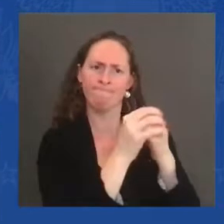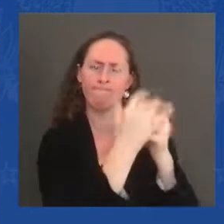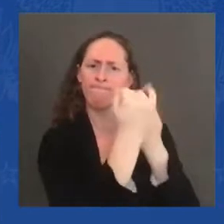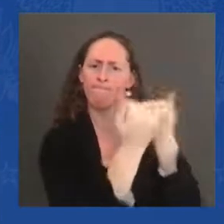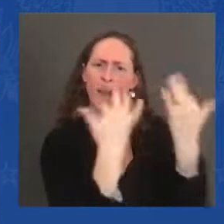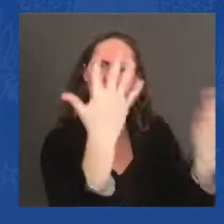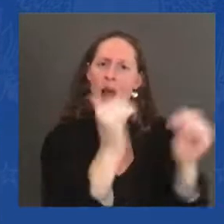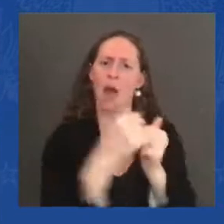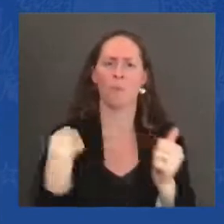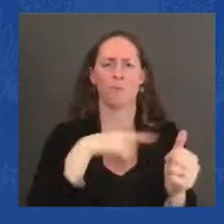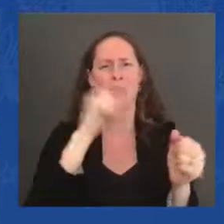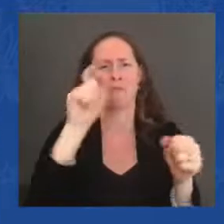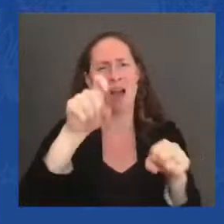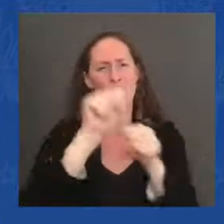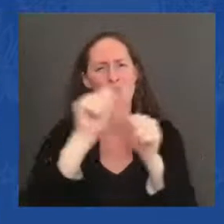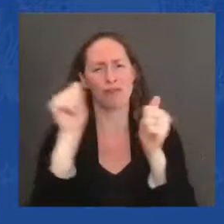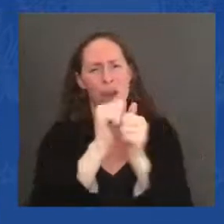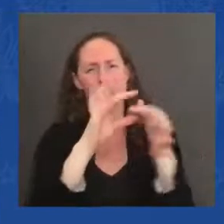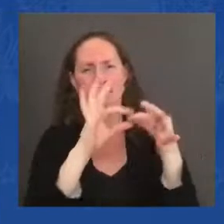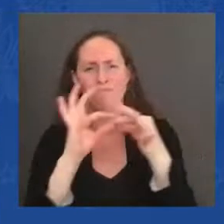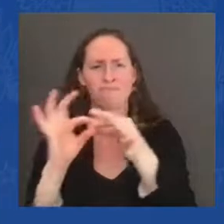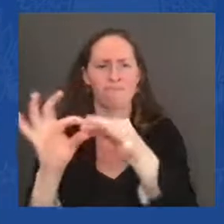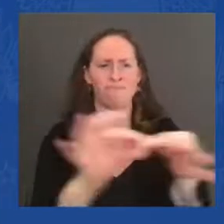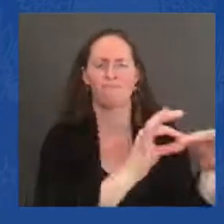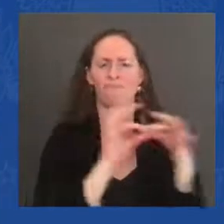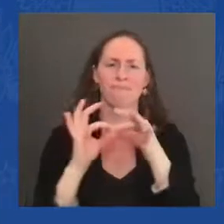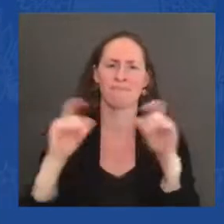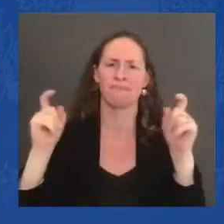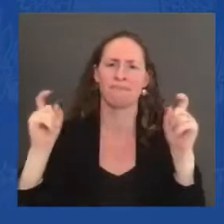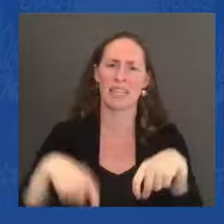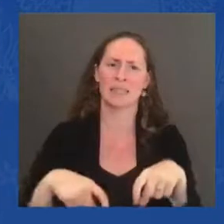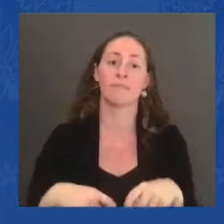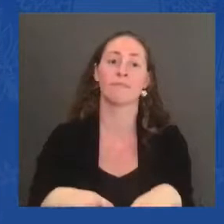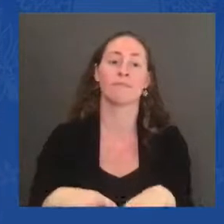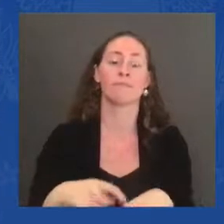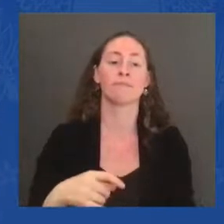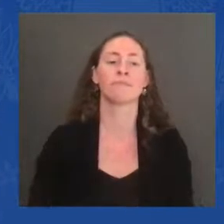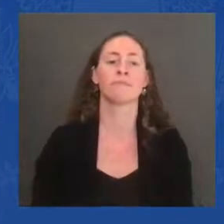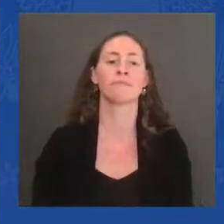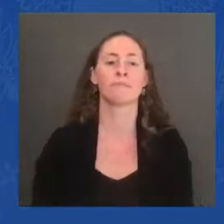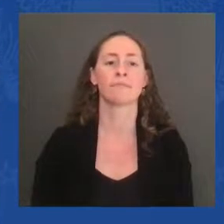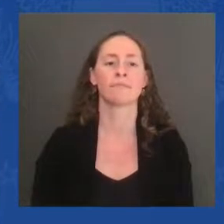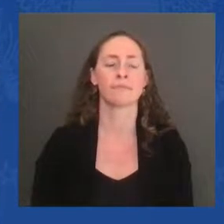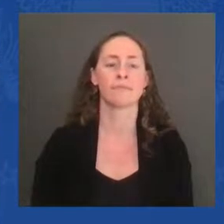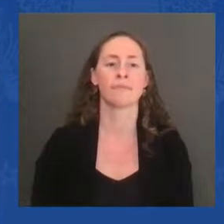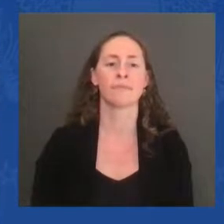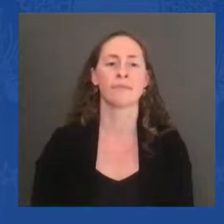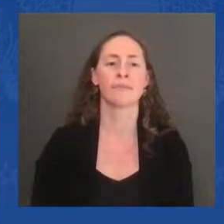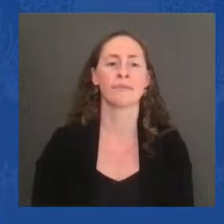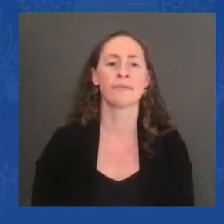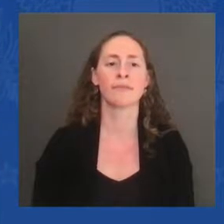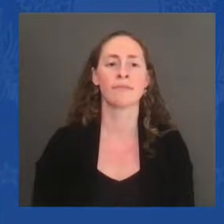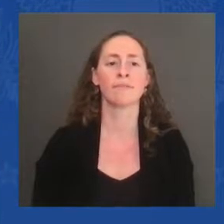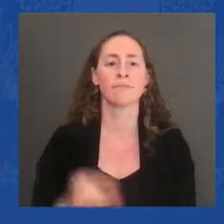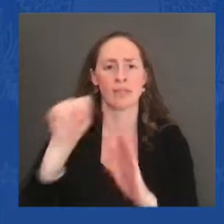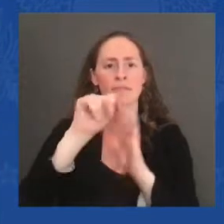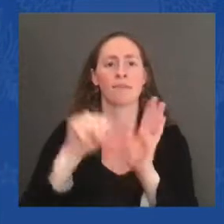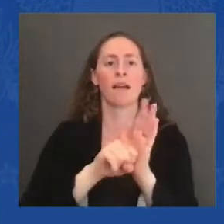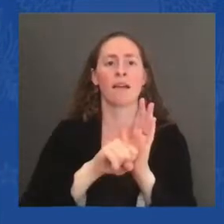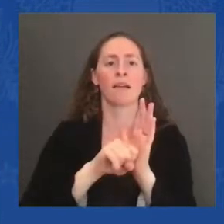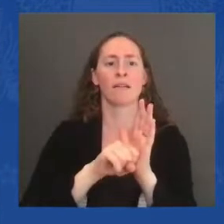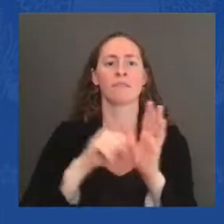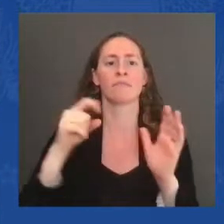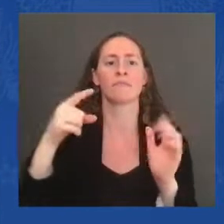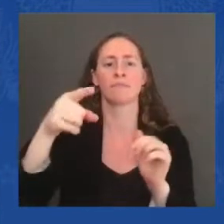my own, Washington Department of Natural Resources, the Florida Forest Service, and California's CAL FIRE, are the primary agencies